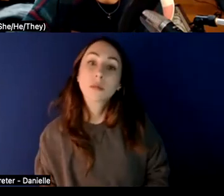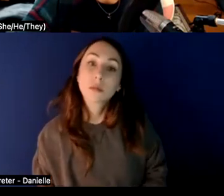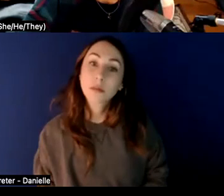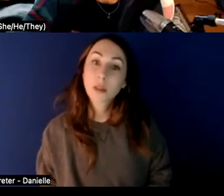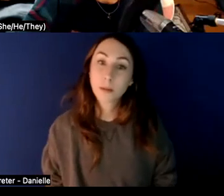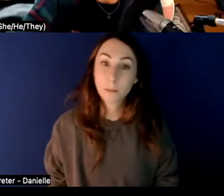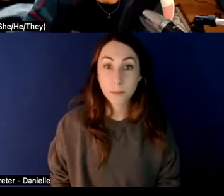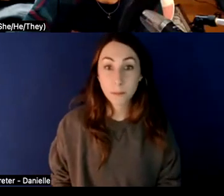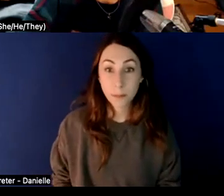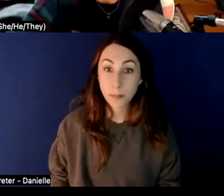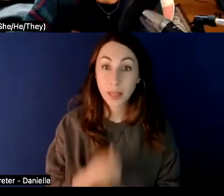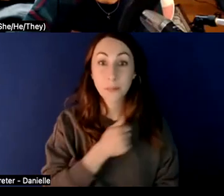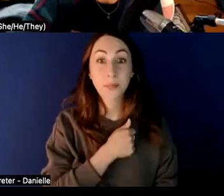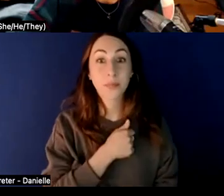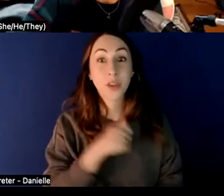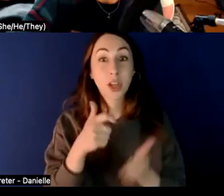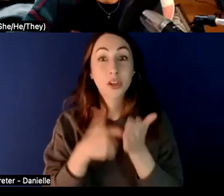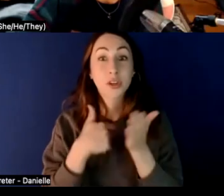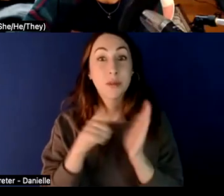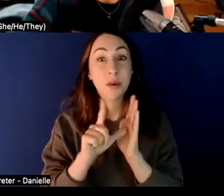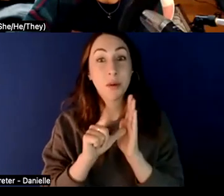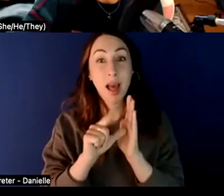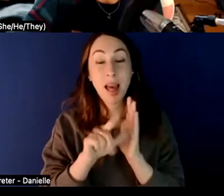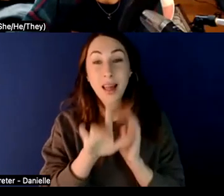Sorry, it took me a while to hit unmute.